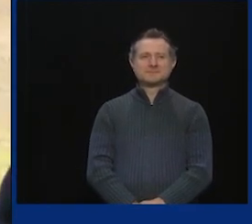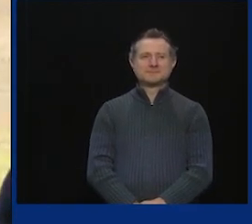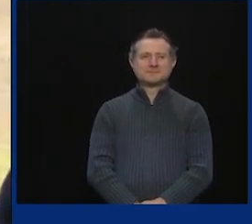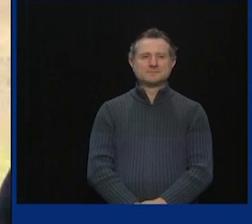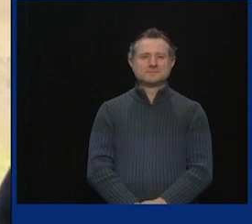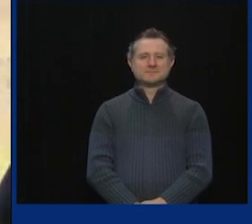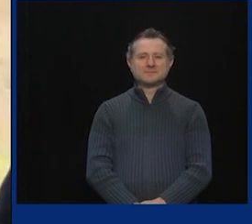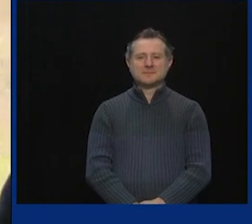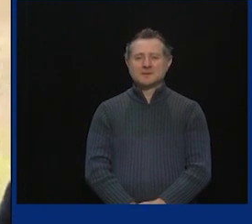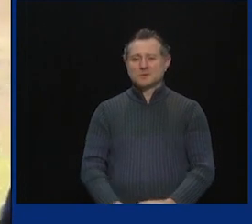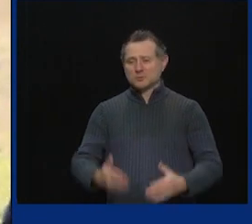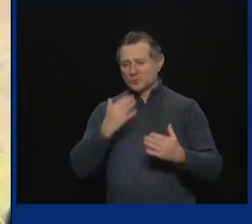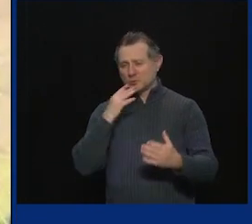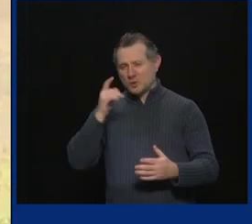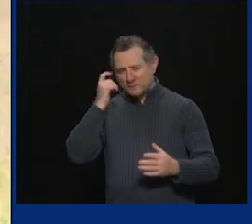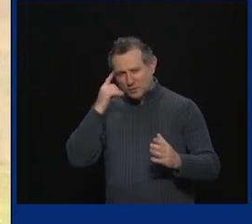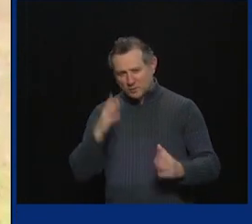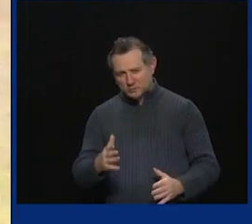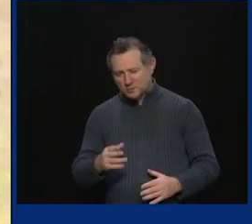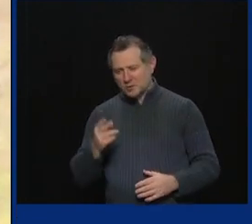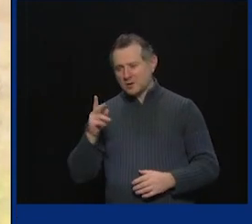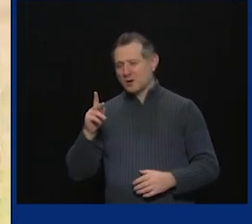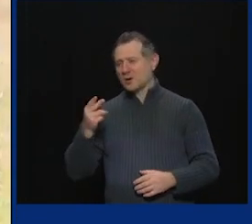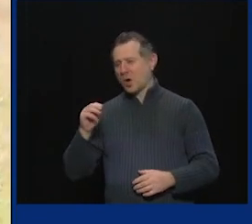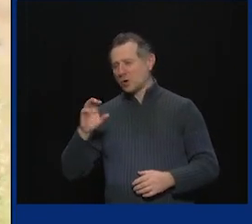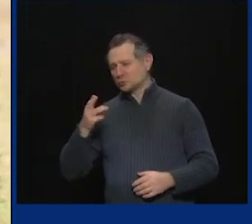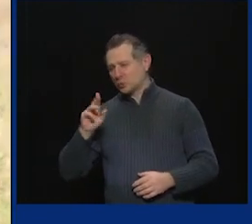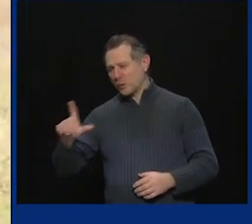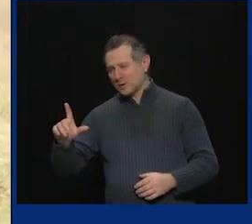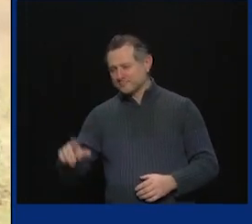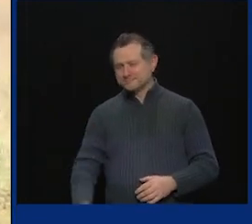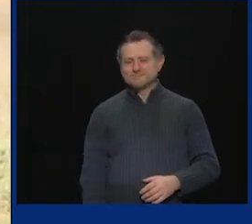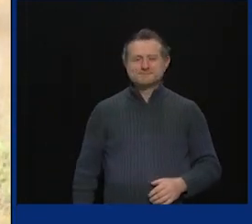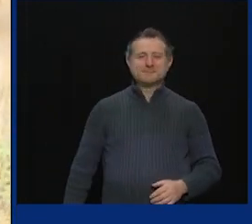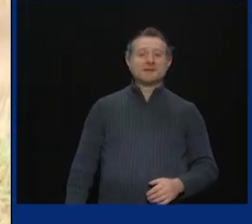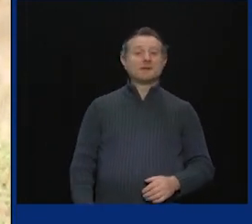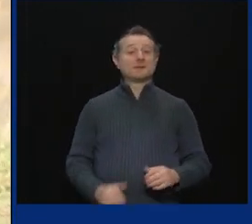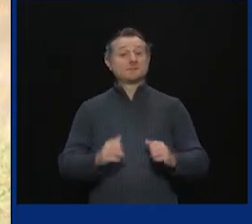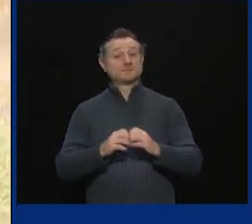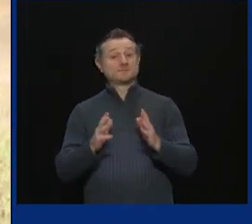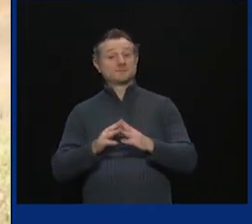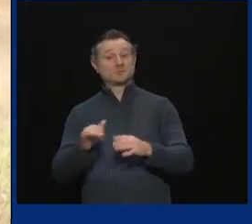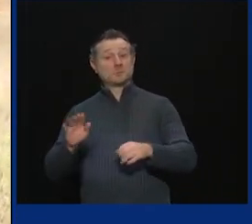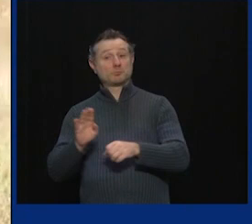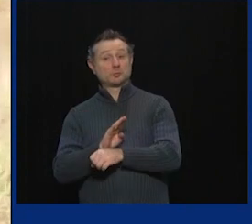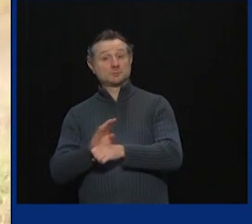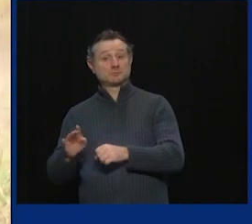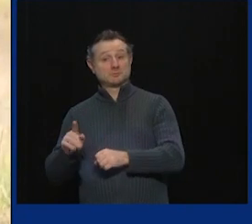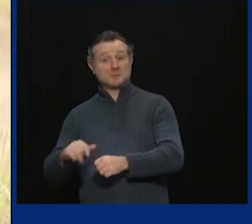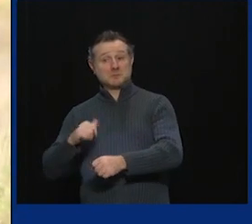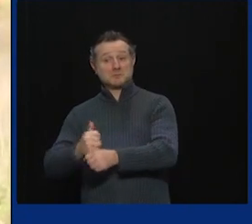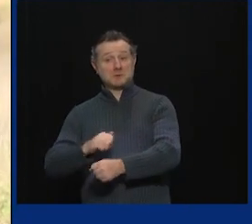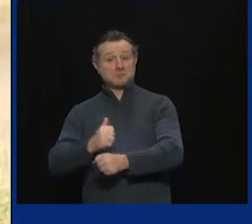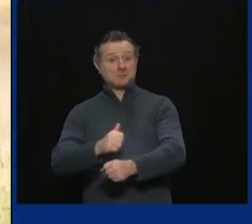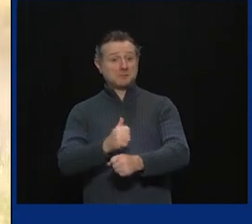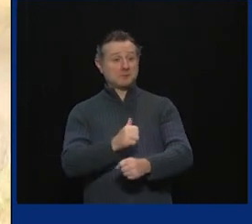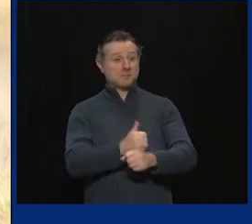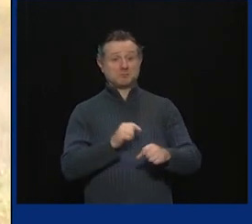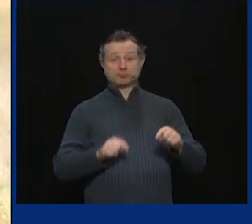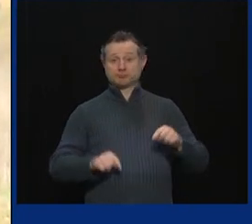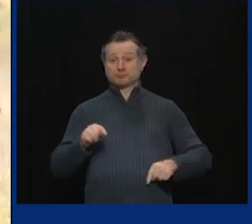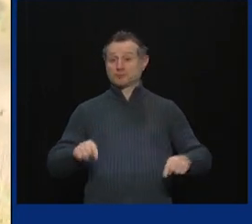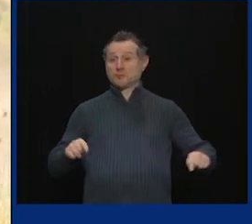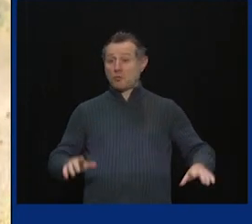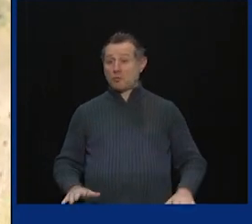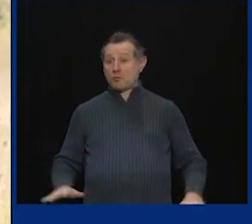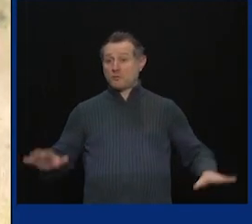Thank you, Governor Hochul. Entrepreneurship is alive and well in New York State. No further example of that is more evident